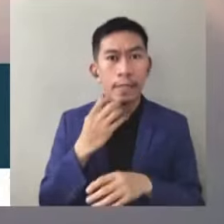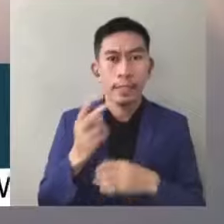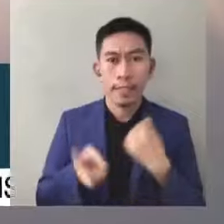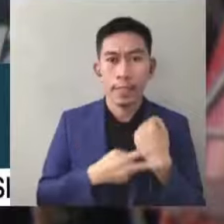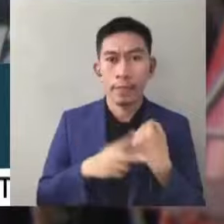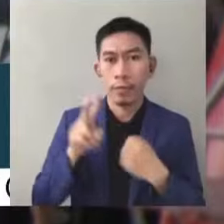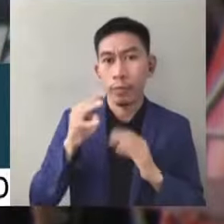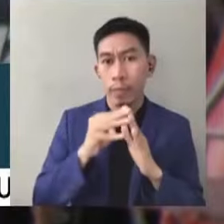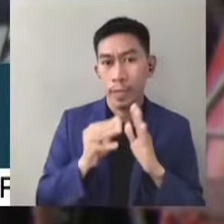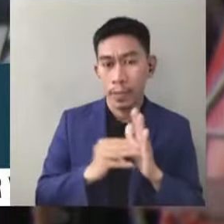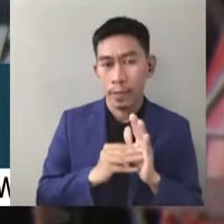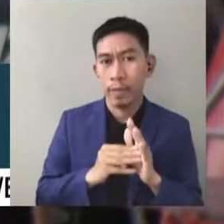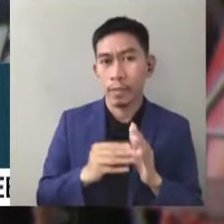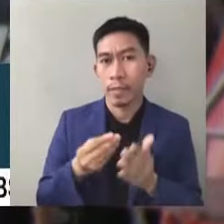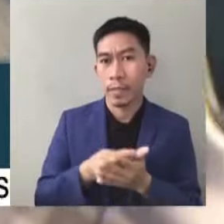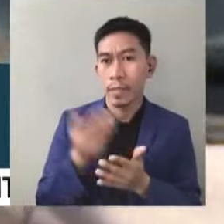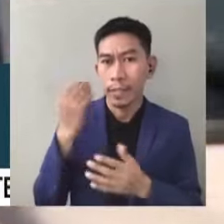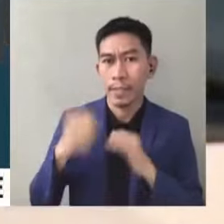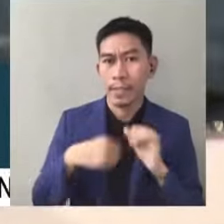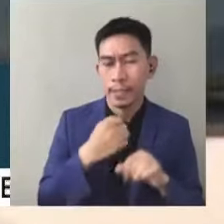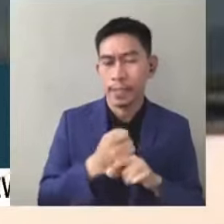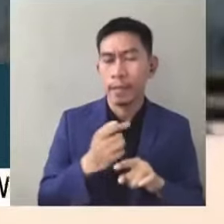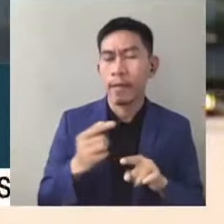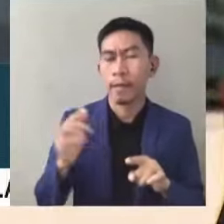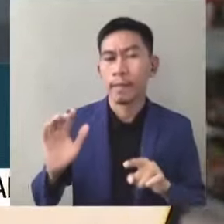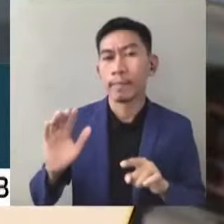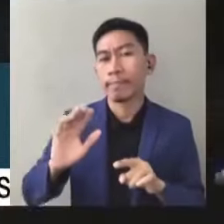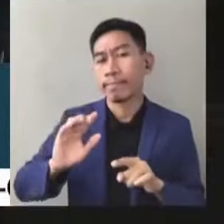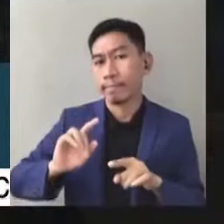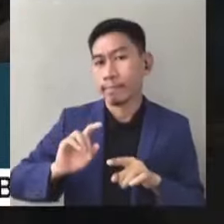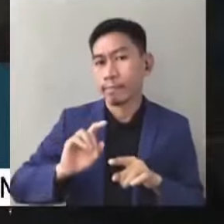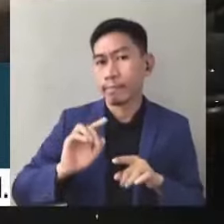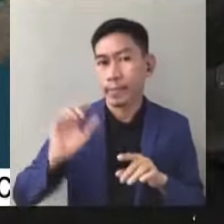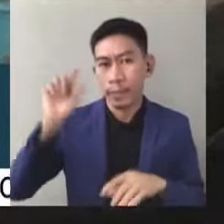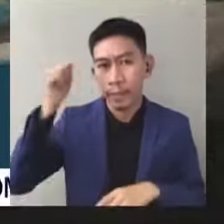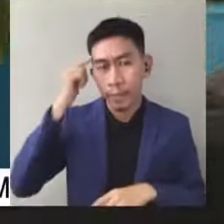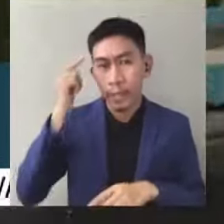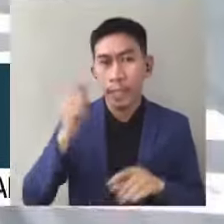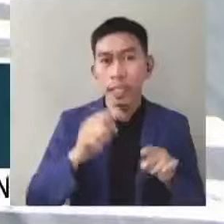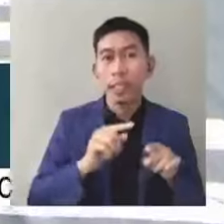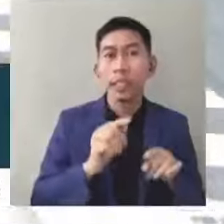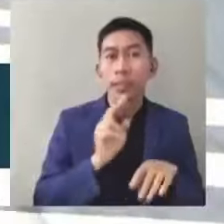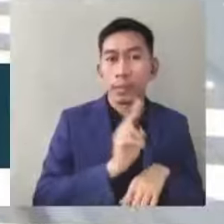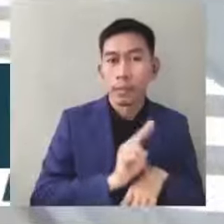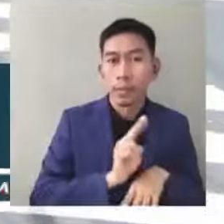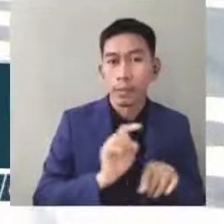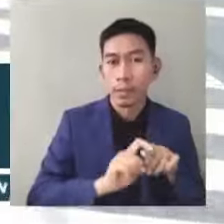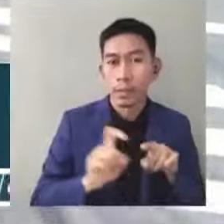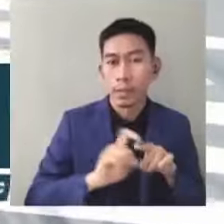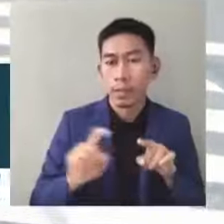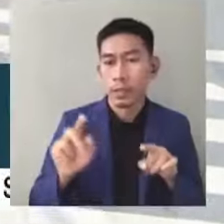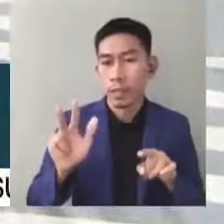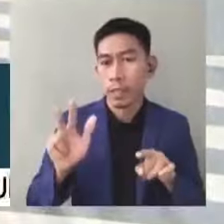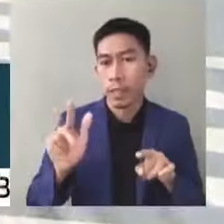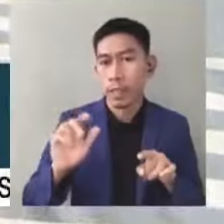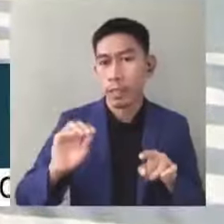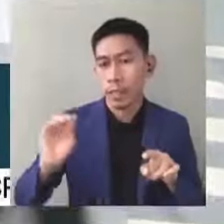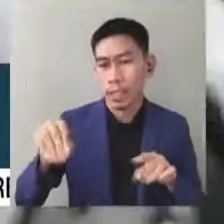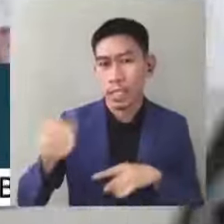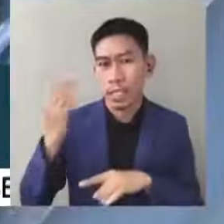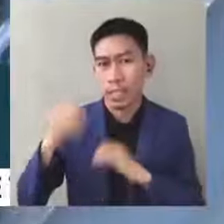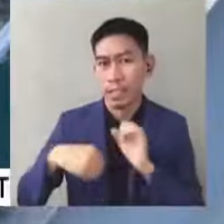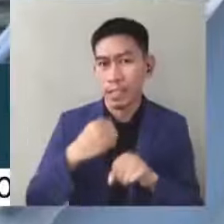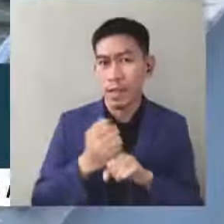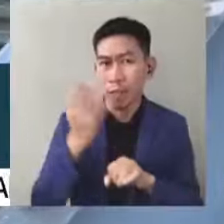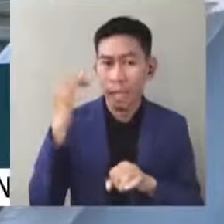Program. The DOE adds government's electricity consumption fell 23% last year due to conservation efforts. But it